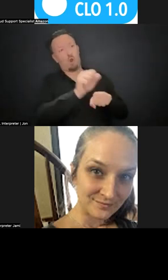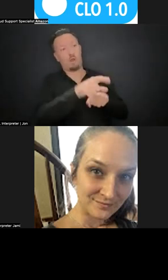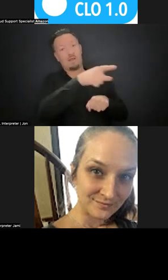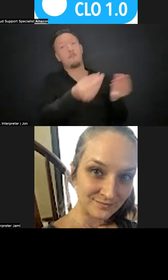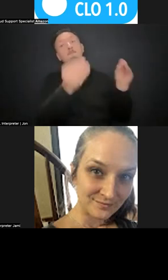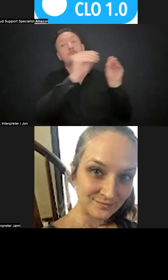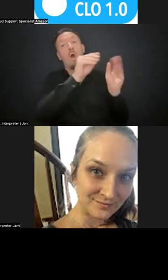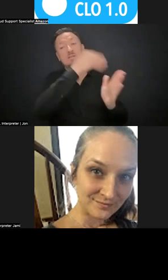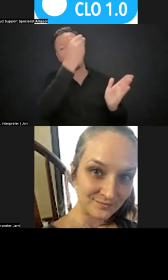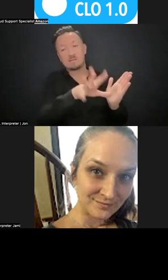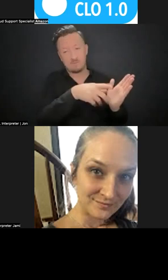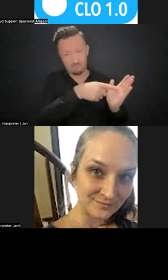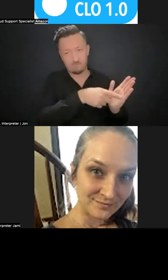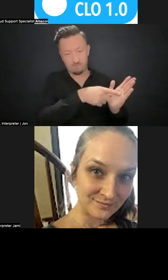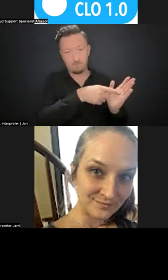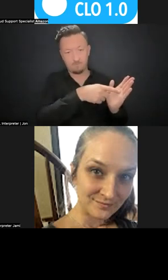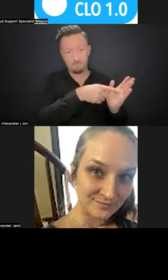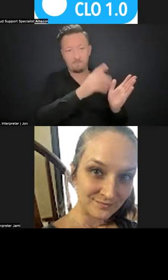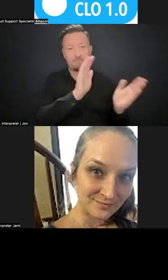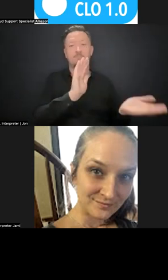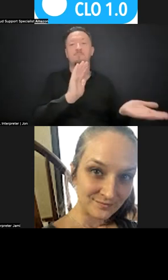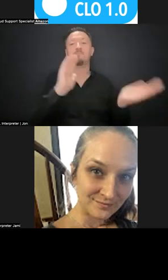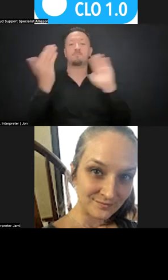than infrastructure as a service comes in.